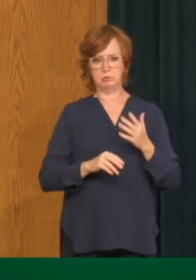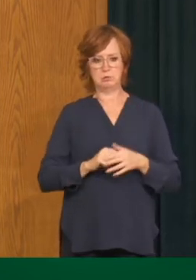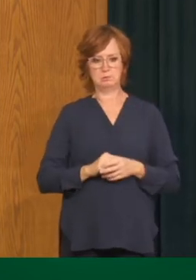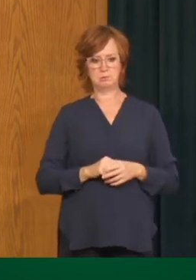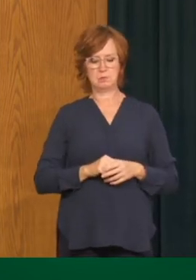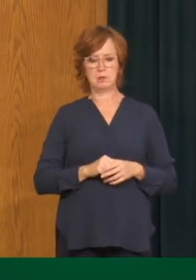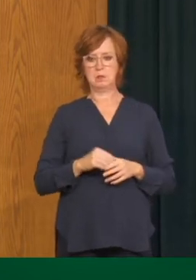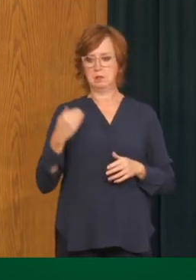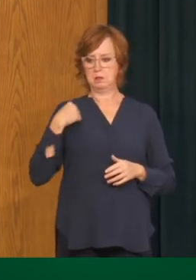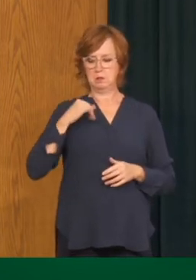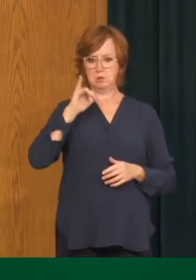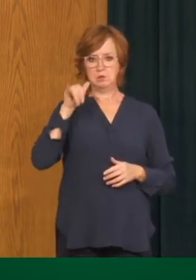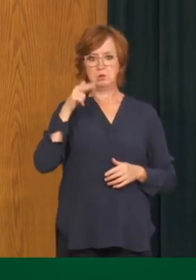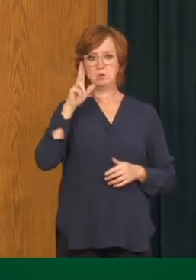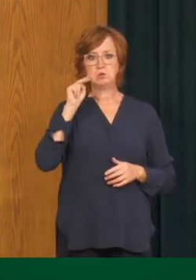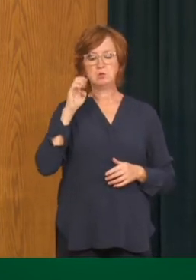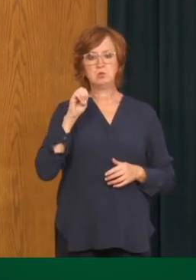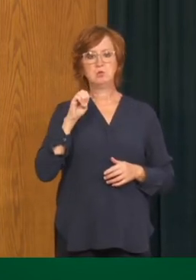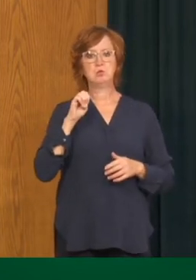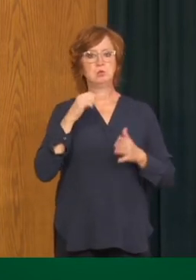further